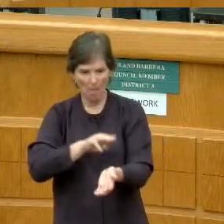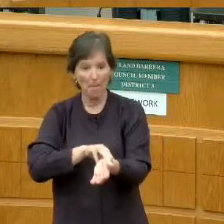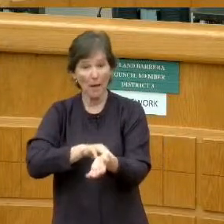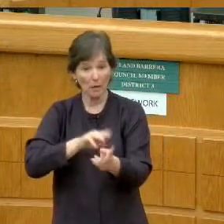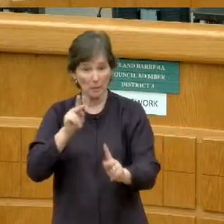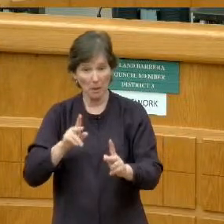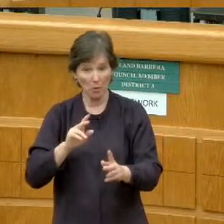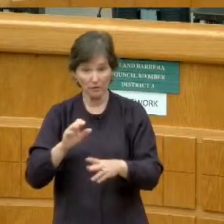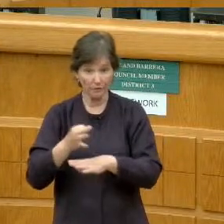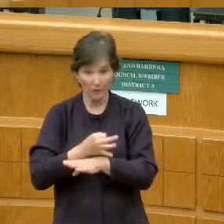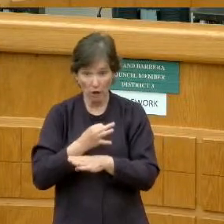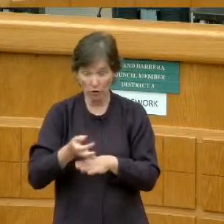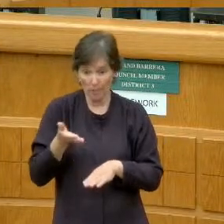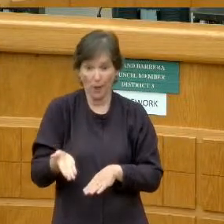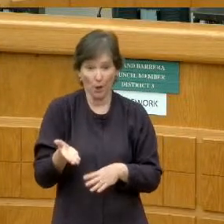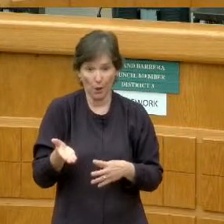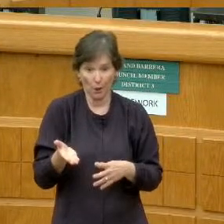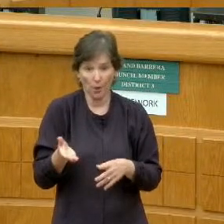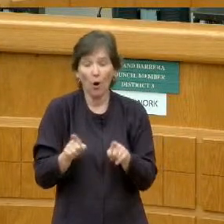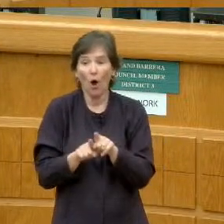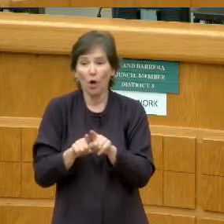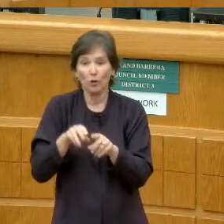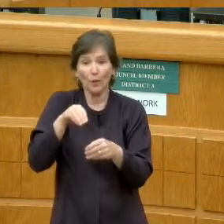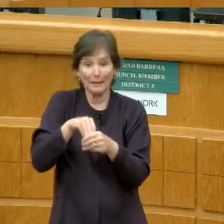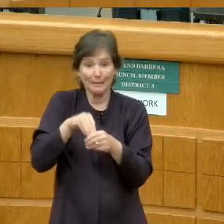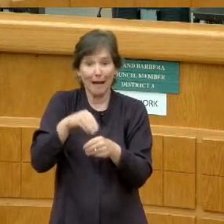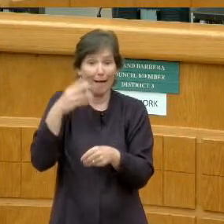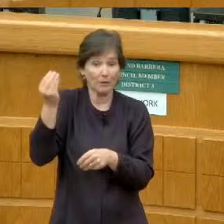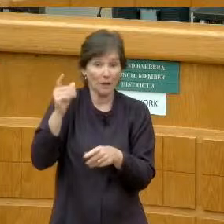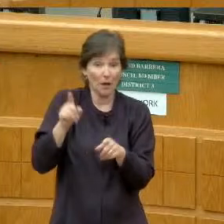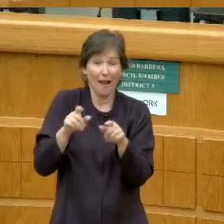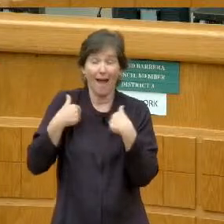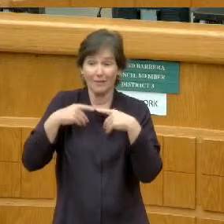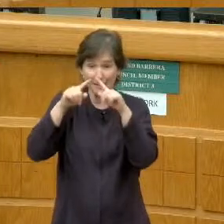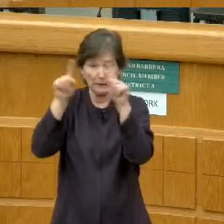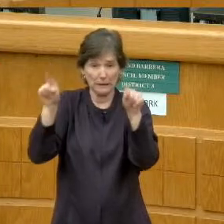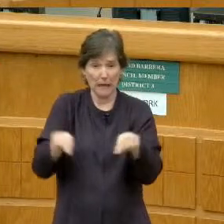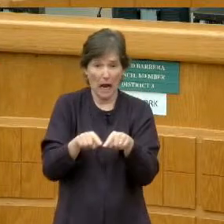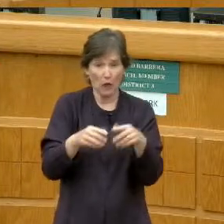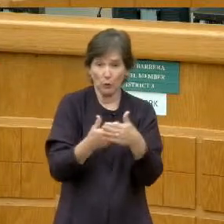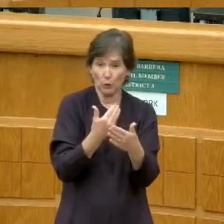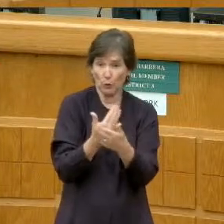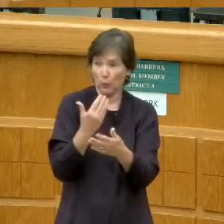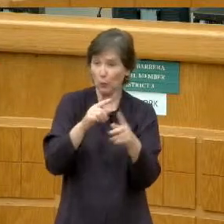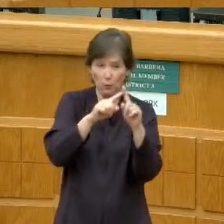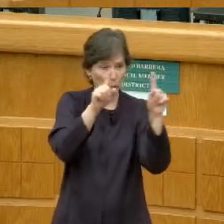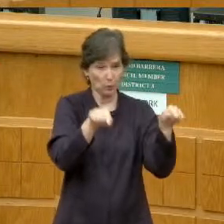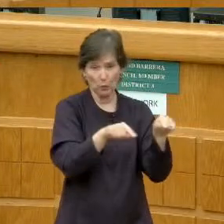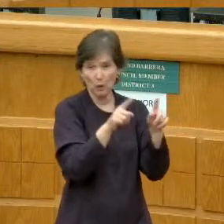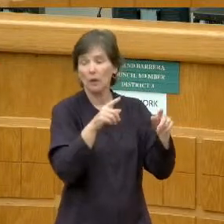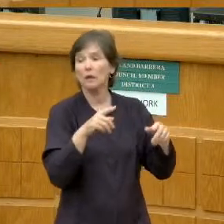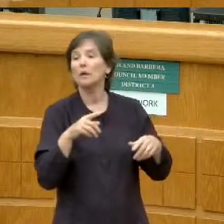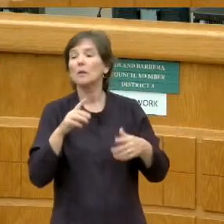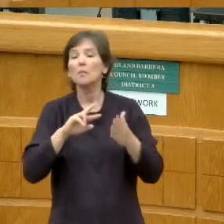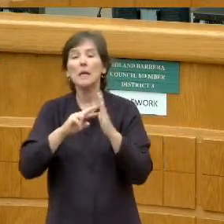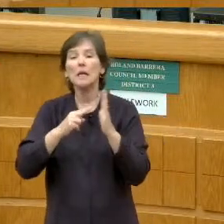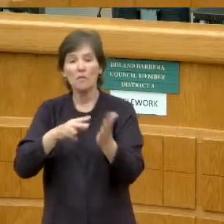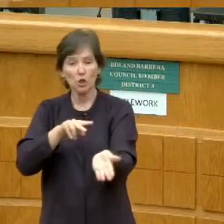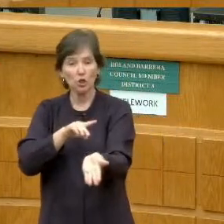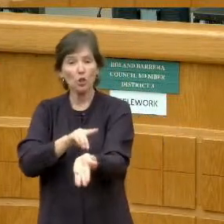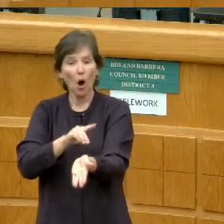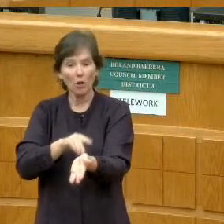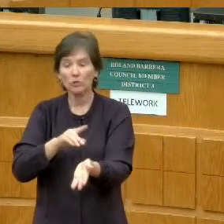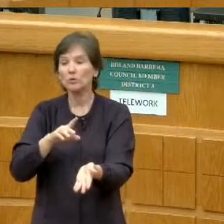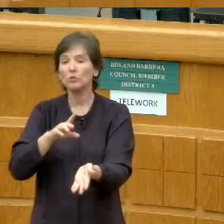also gone through great lengths with signage inside and outside, so we can have doctors and healthcare professionals entering one way and patients